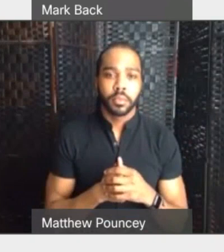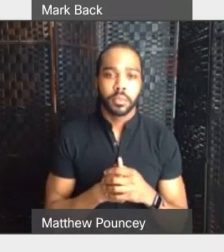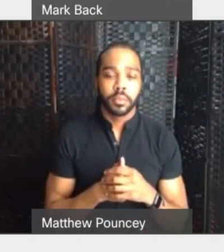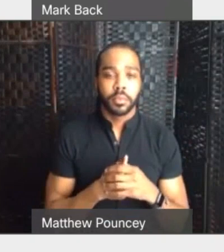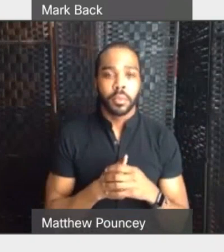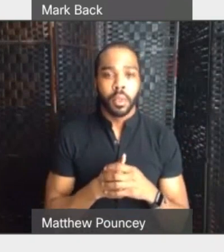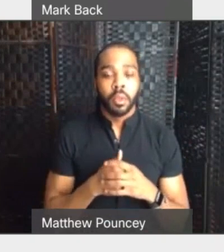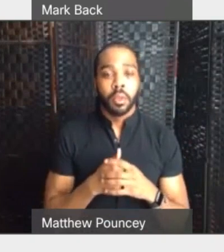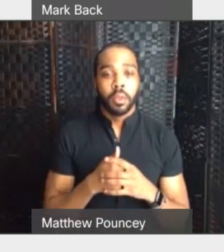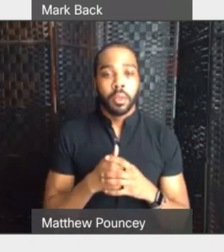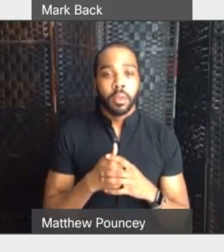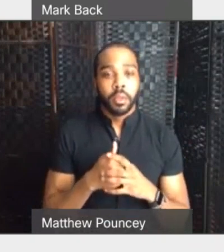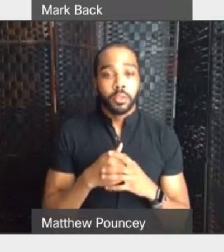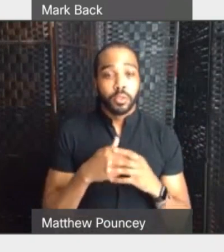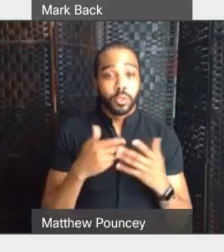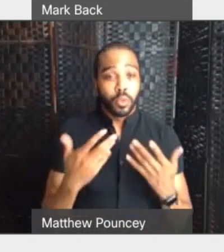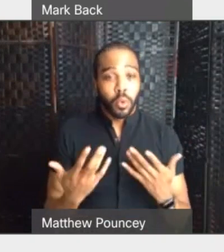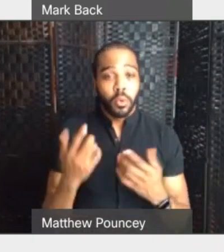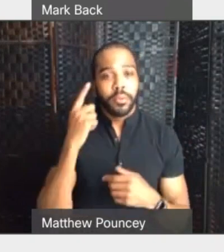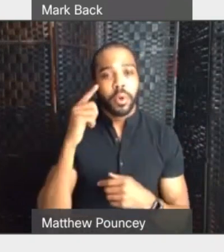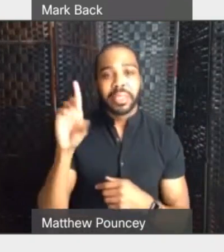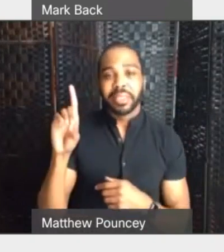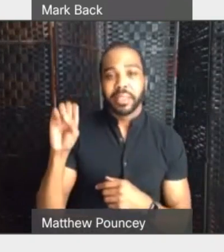So amongst DSP staff,